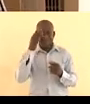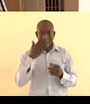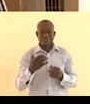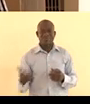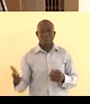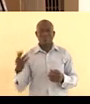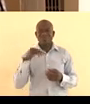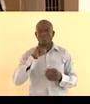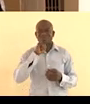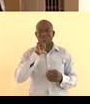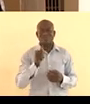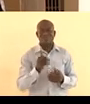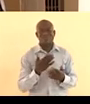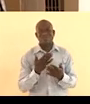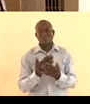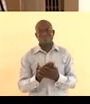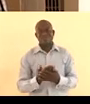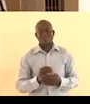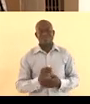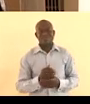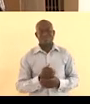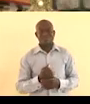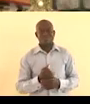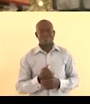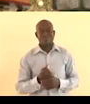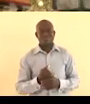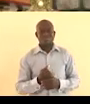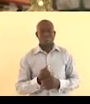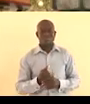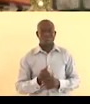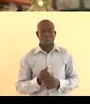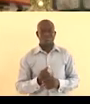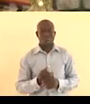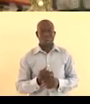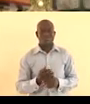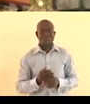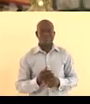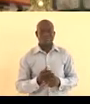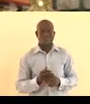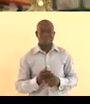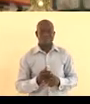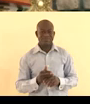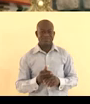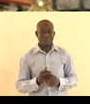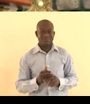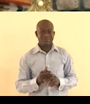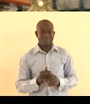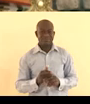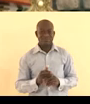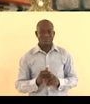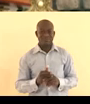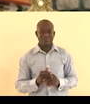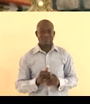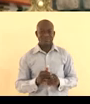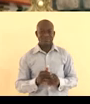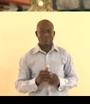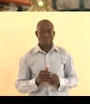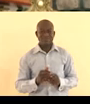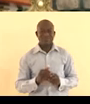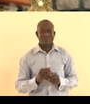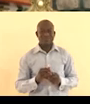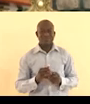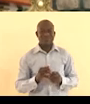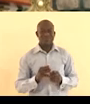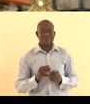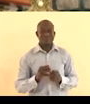these things are not actually good. Yes. Chichi, did you people have sorting in Dublin? You don't know,